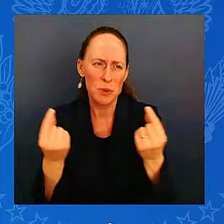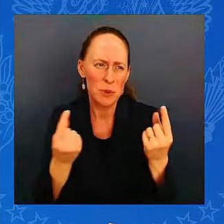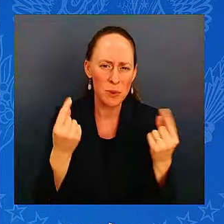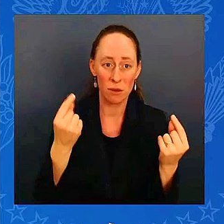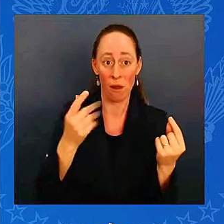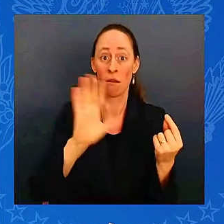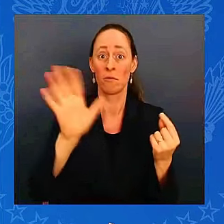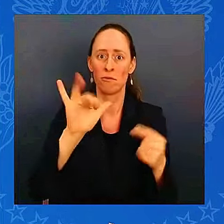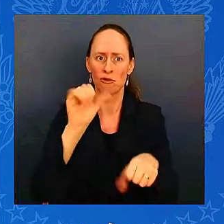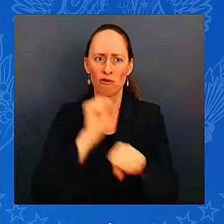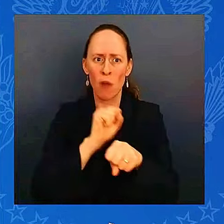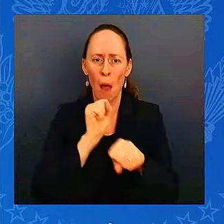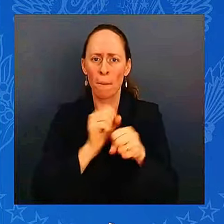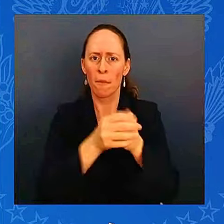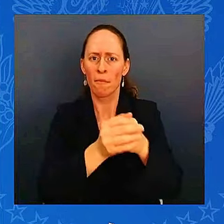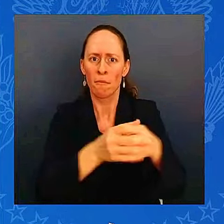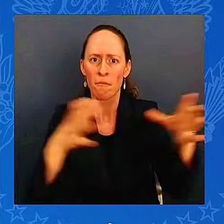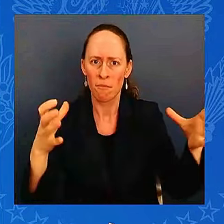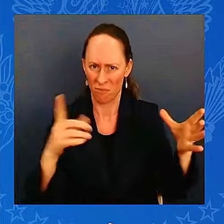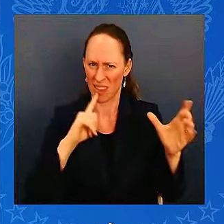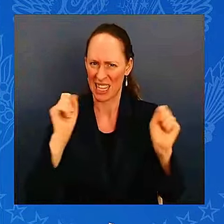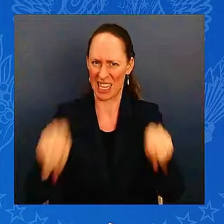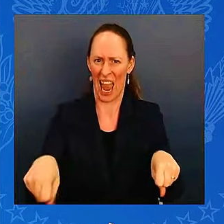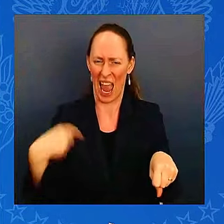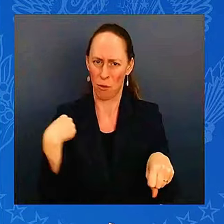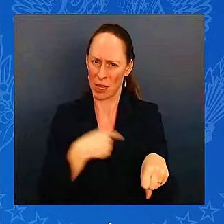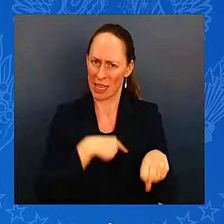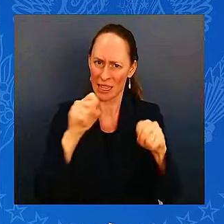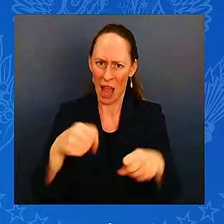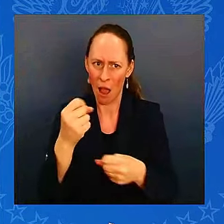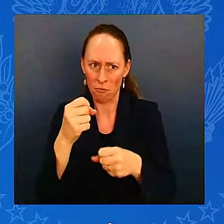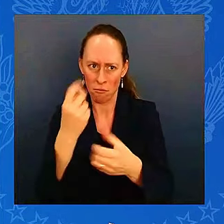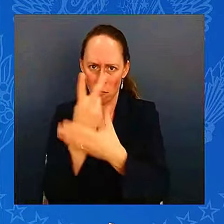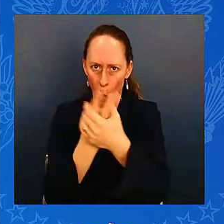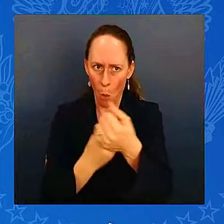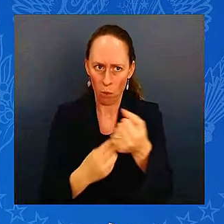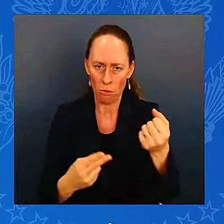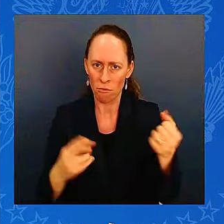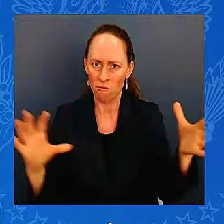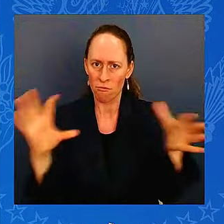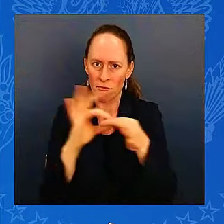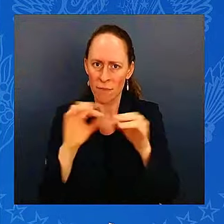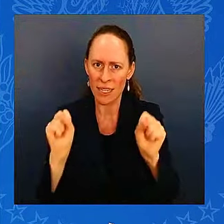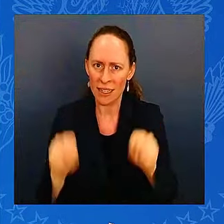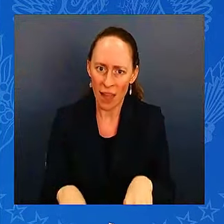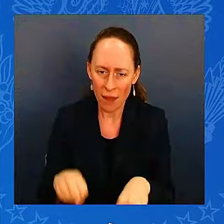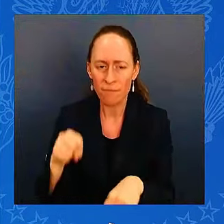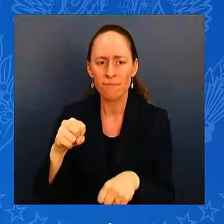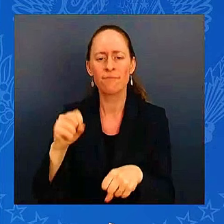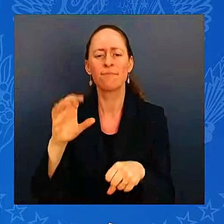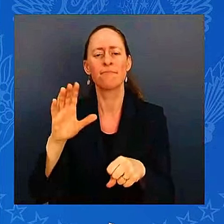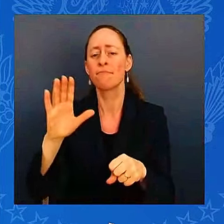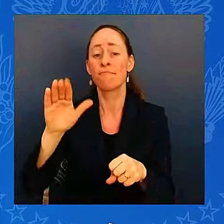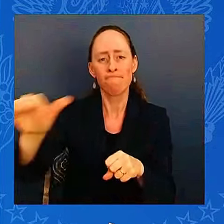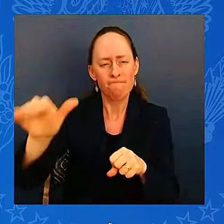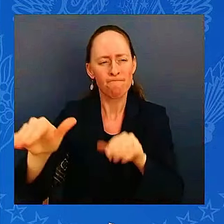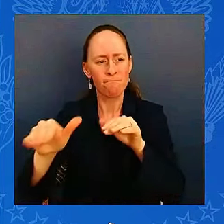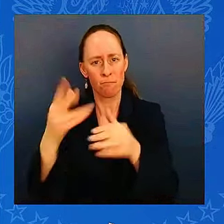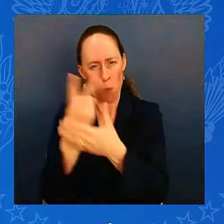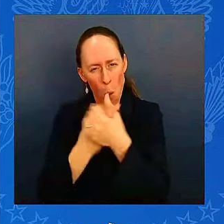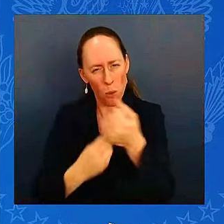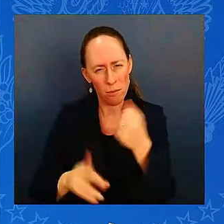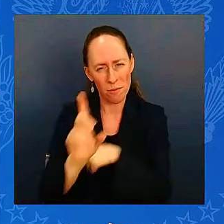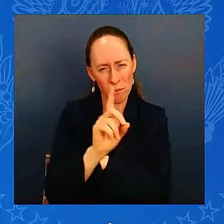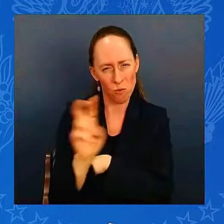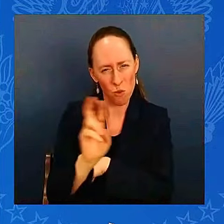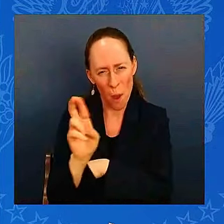hand. Once again, Joe reached across the aisle and helped push through Congress major bills on climate and infrastructure.